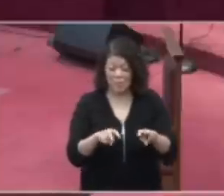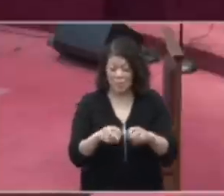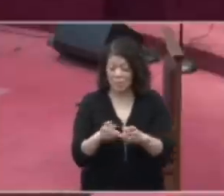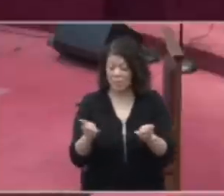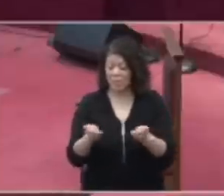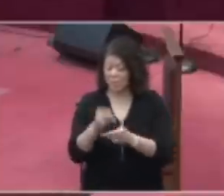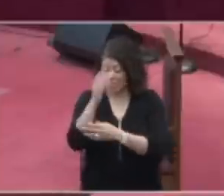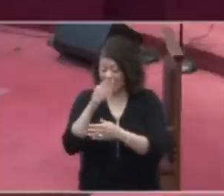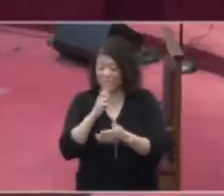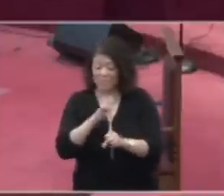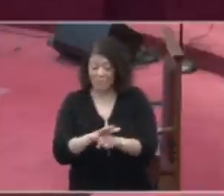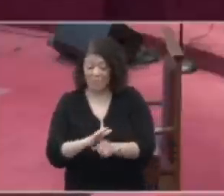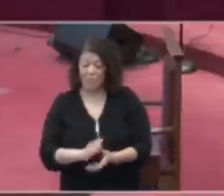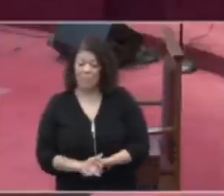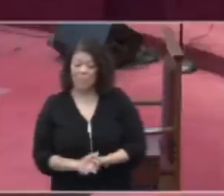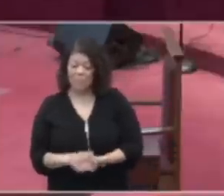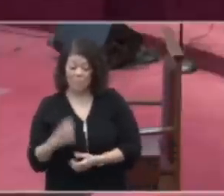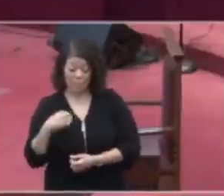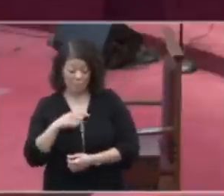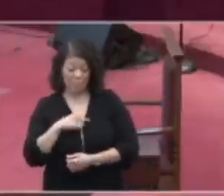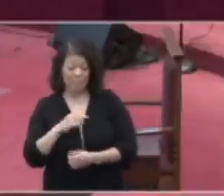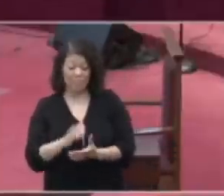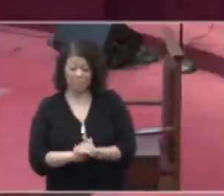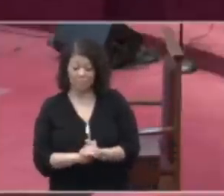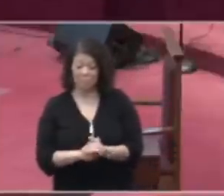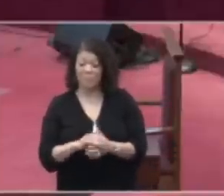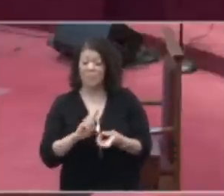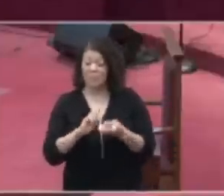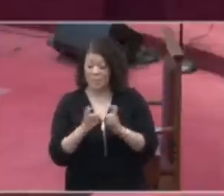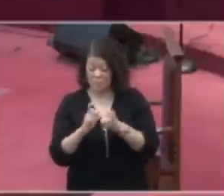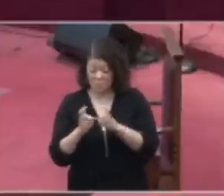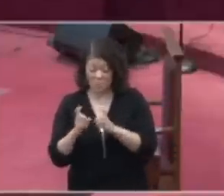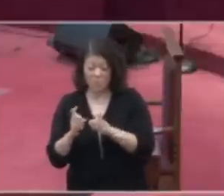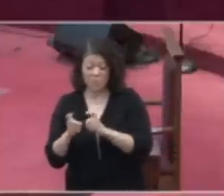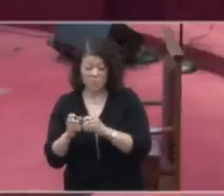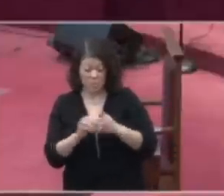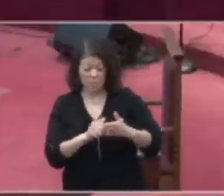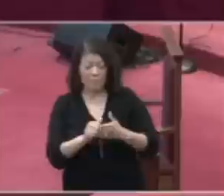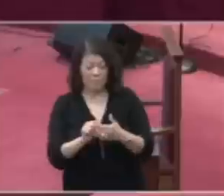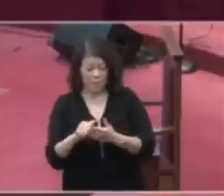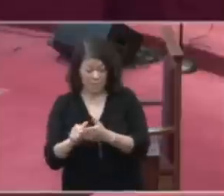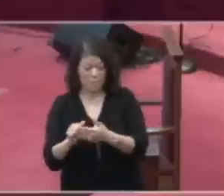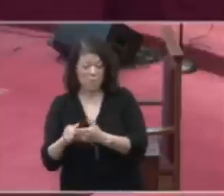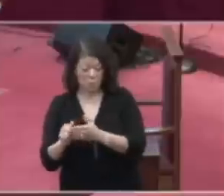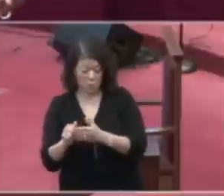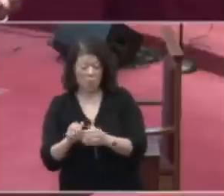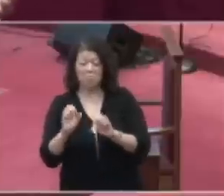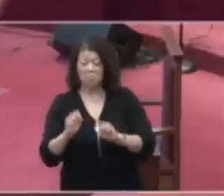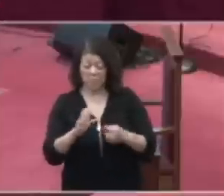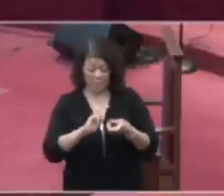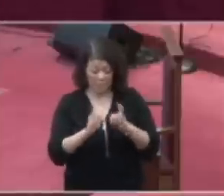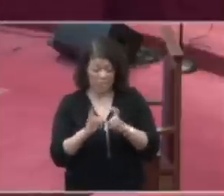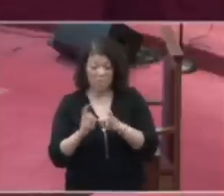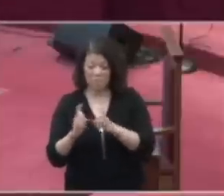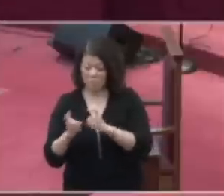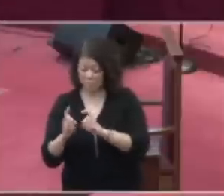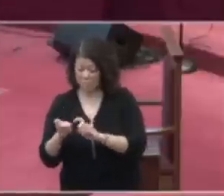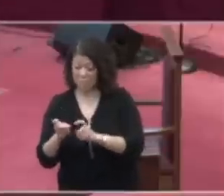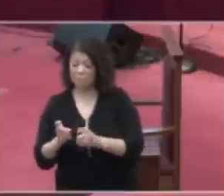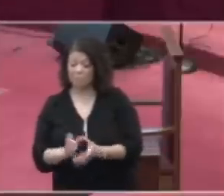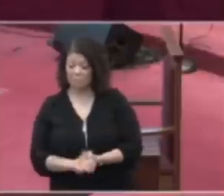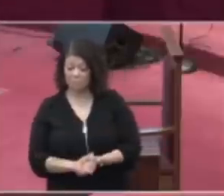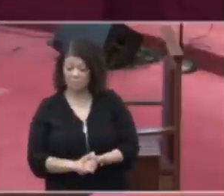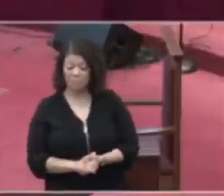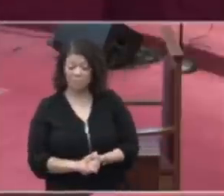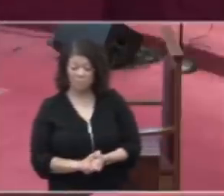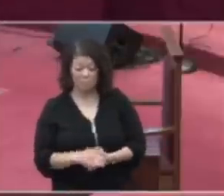right? So we remain a very flexible people, a very adaptable people, which means this may change at any moment.